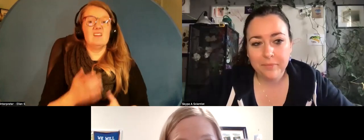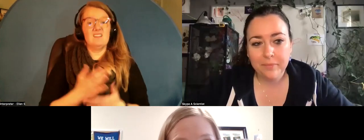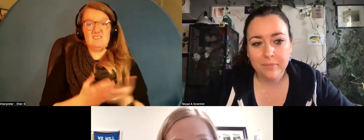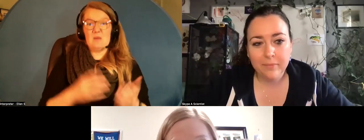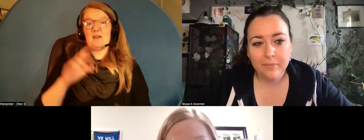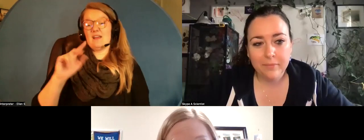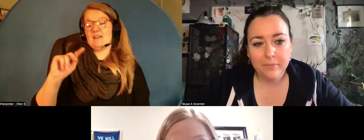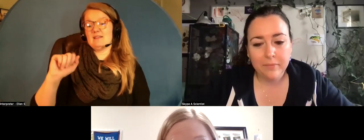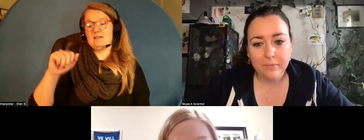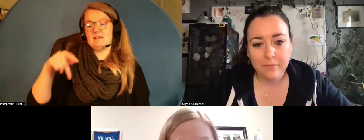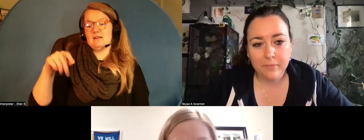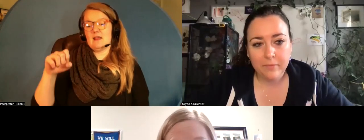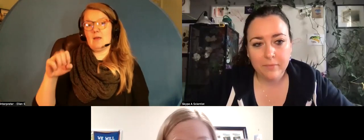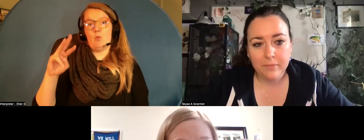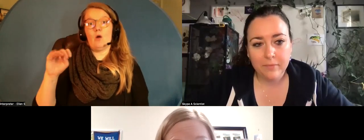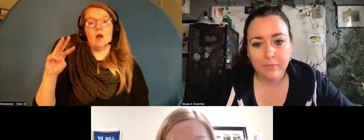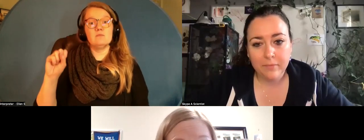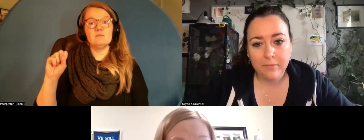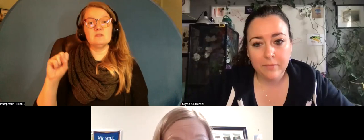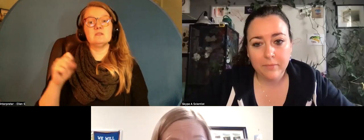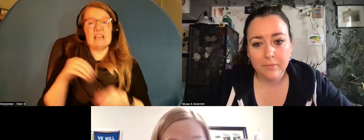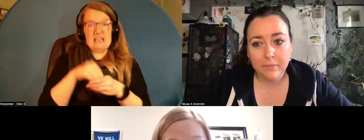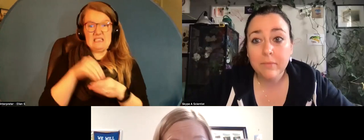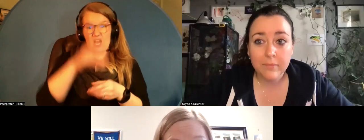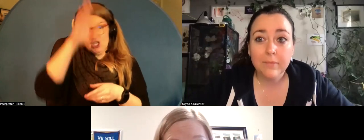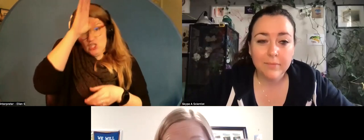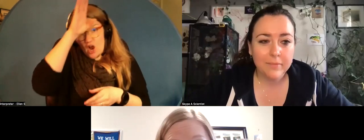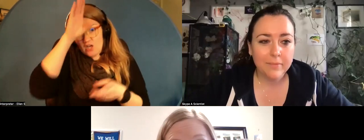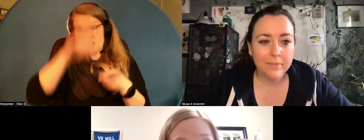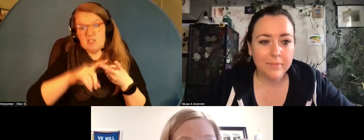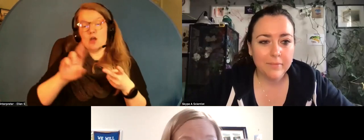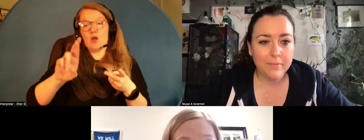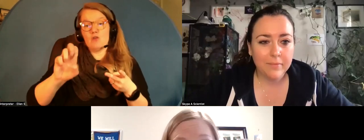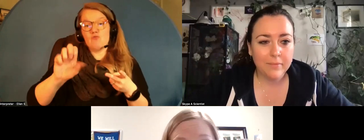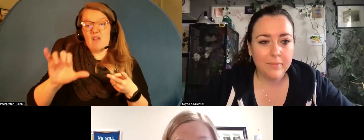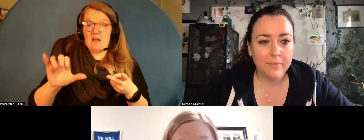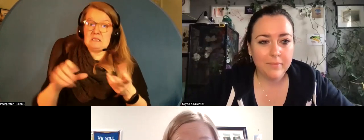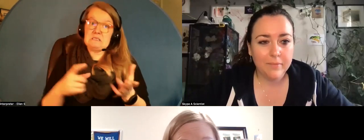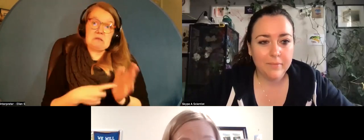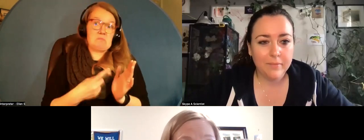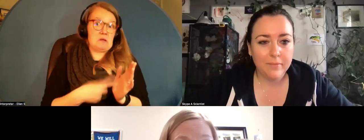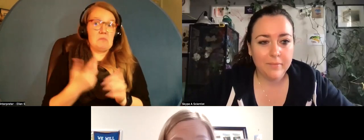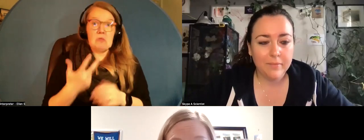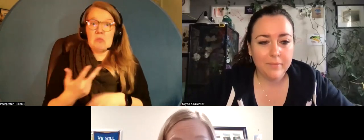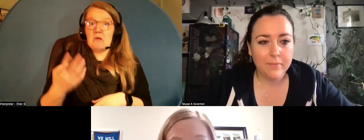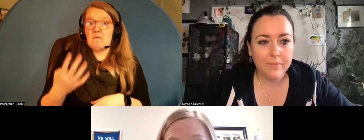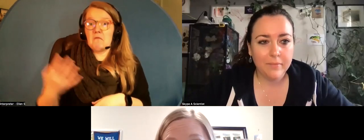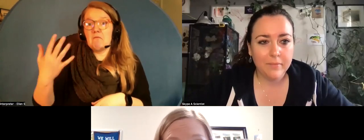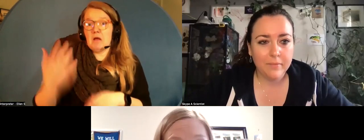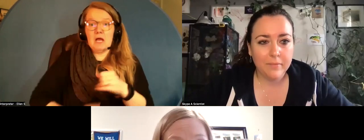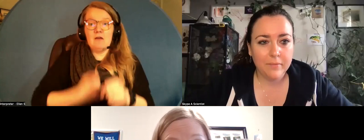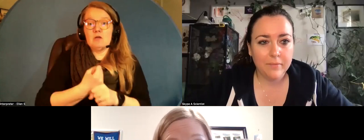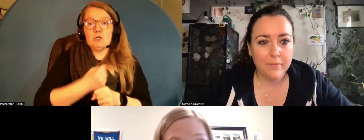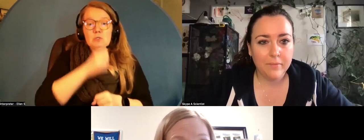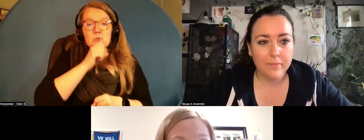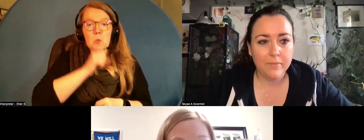work on, those sharks and rays might be several years old. And if they eat the right type of,